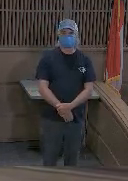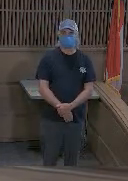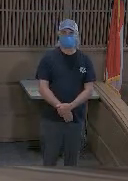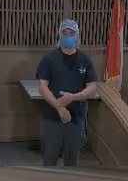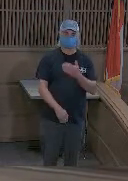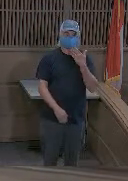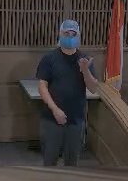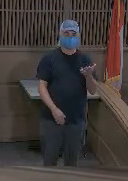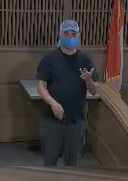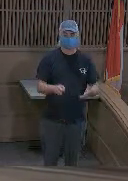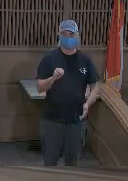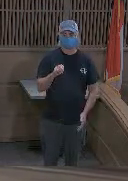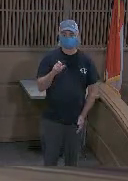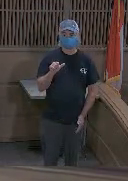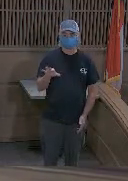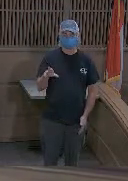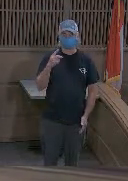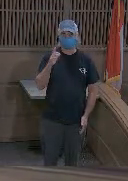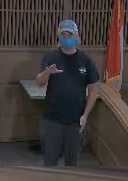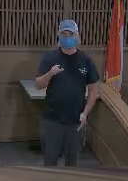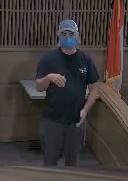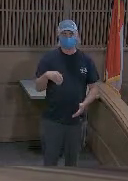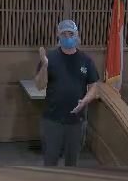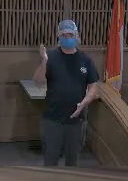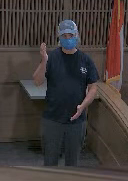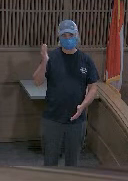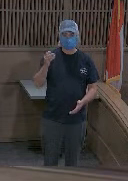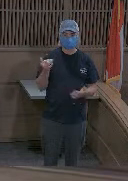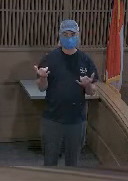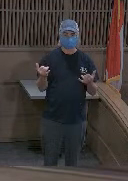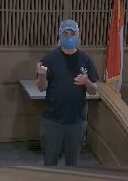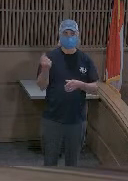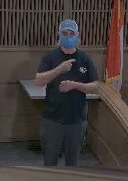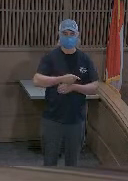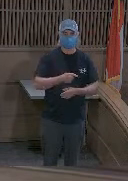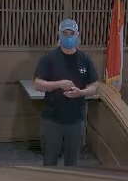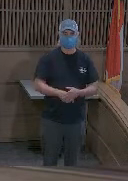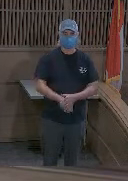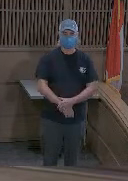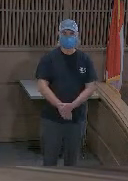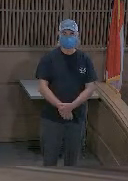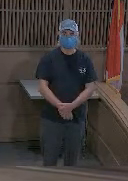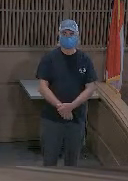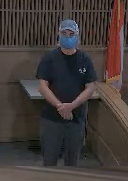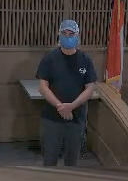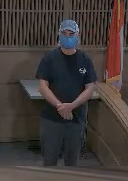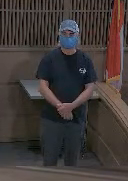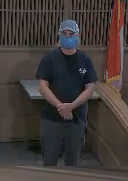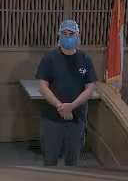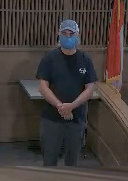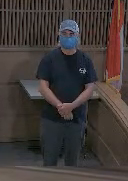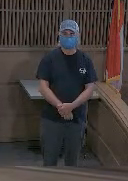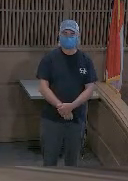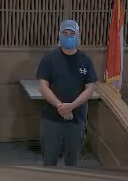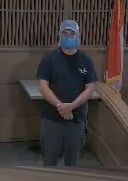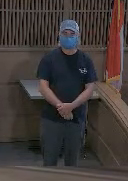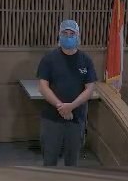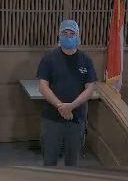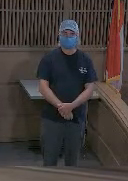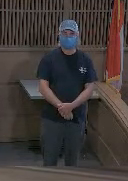Thank you, Mr. Mayor, for your comments today and update on the current situation in our community.